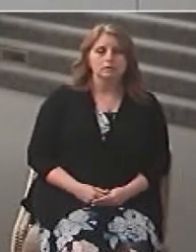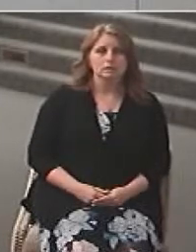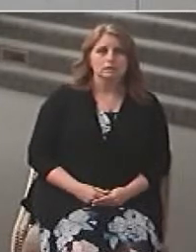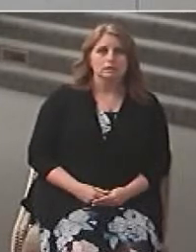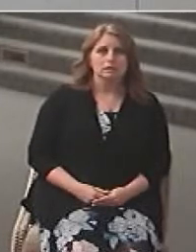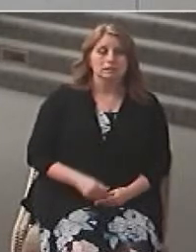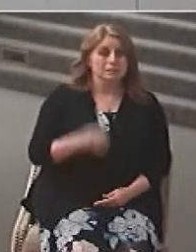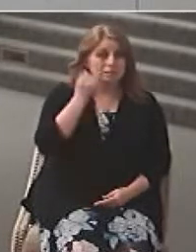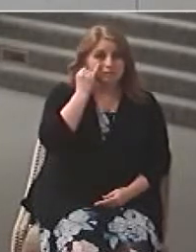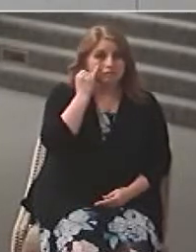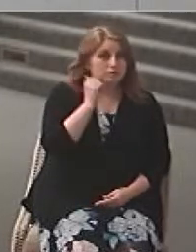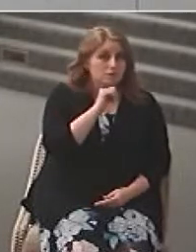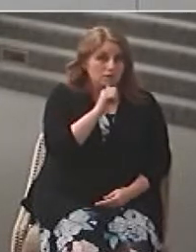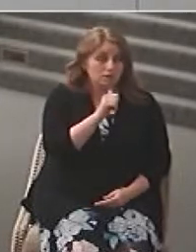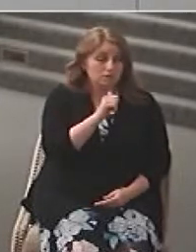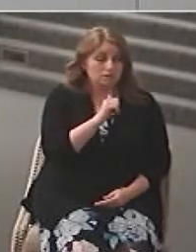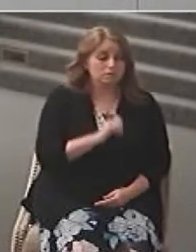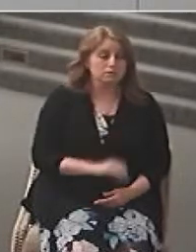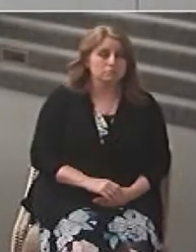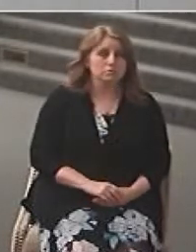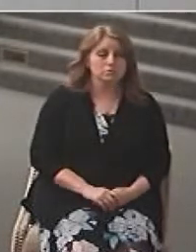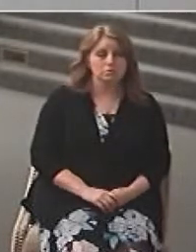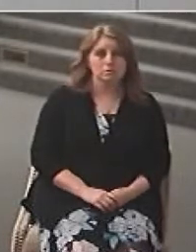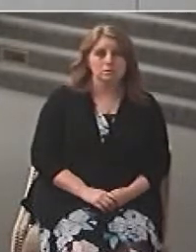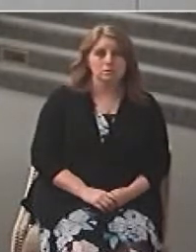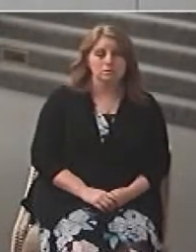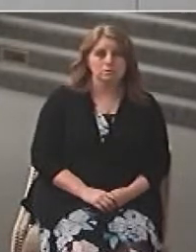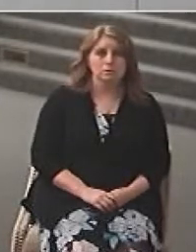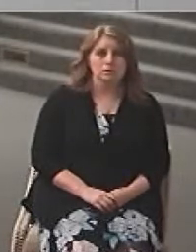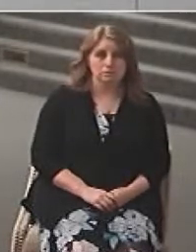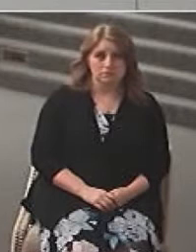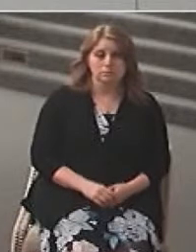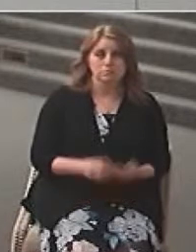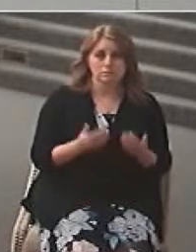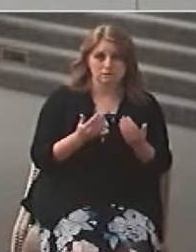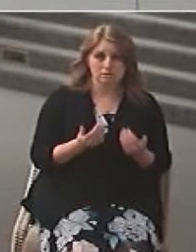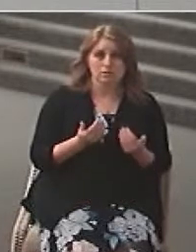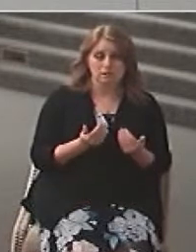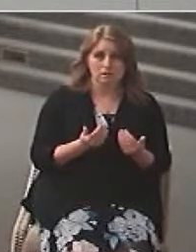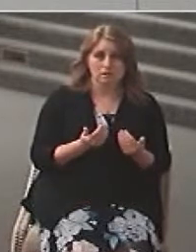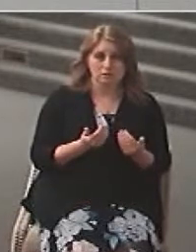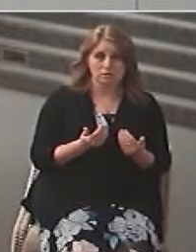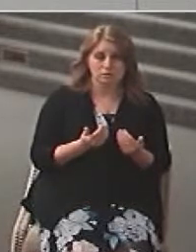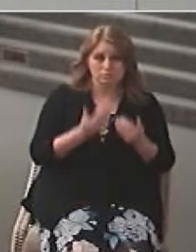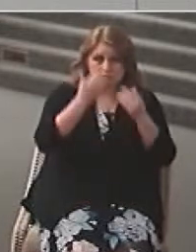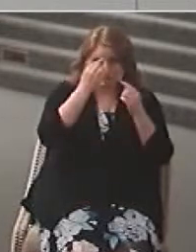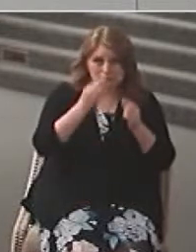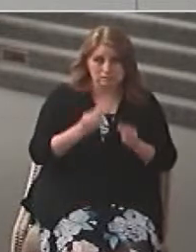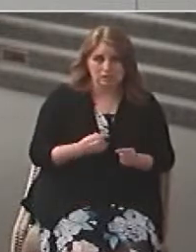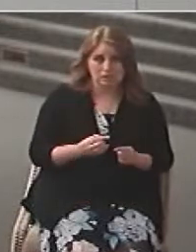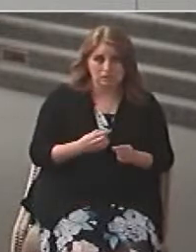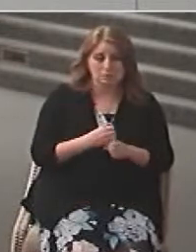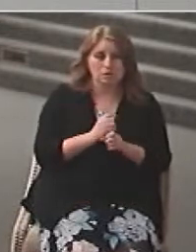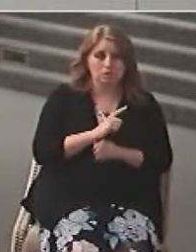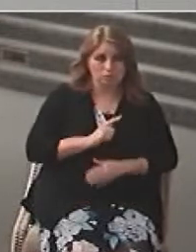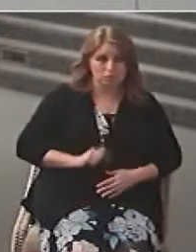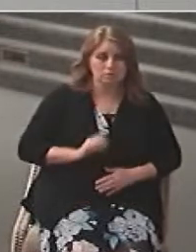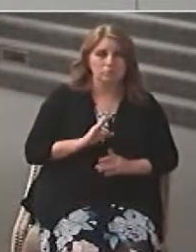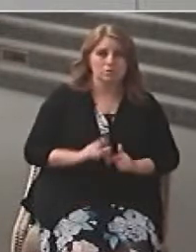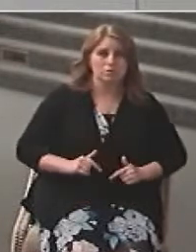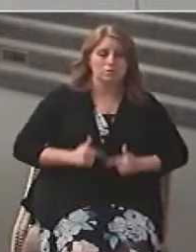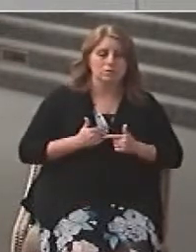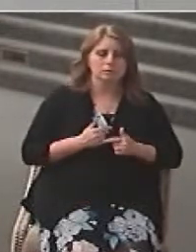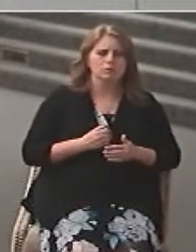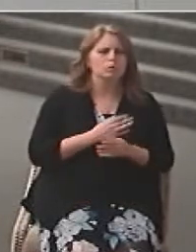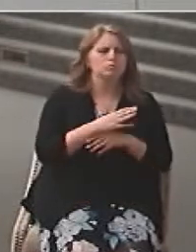If He's not, it's time to make Him Lord of your life. It's time to make Him Lord of your life. There's a world out